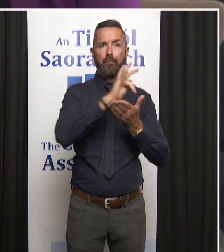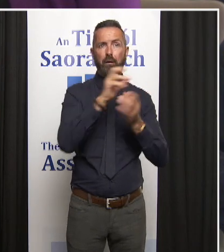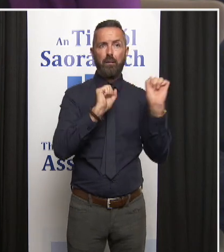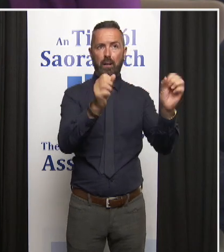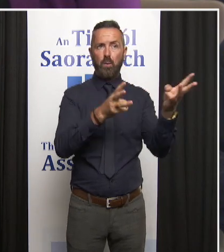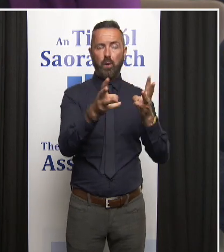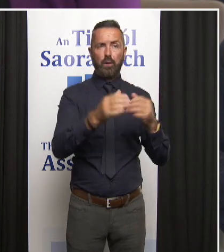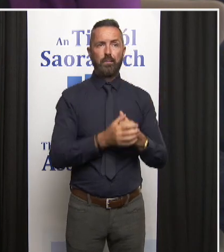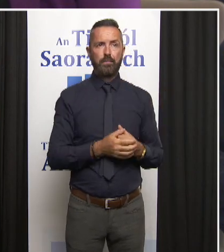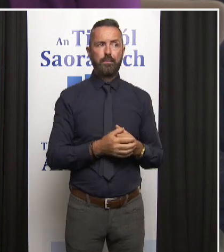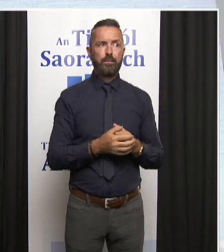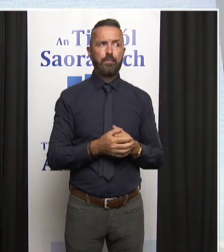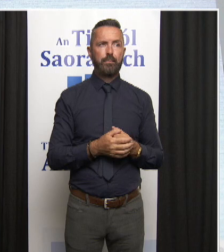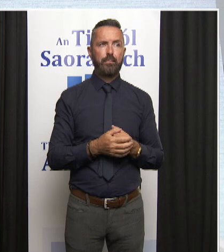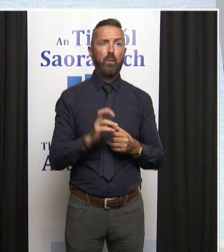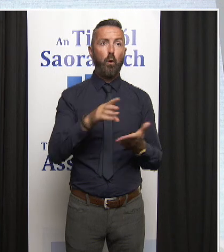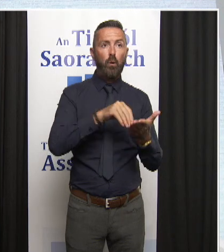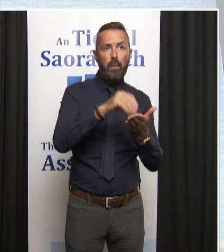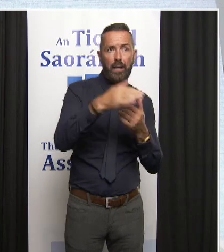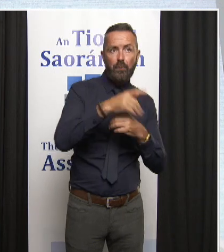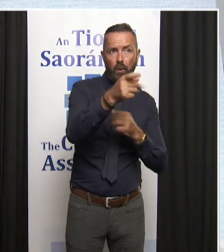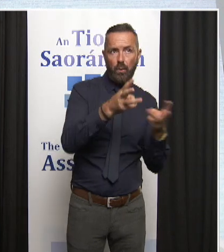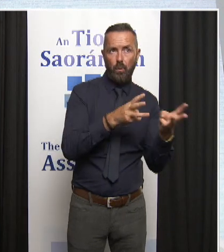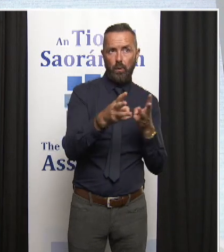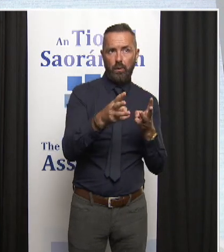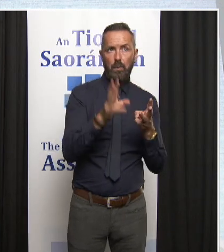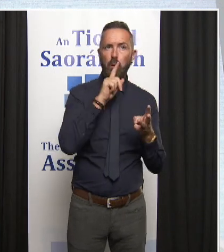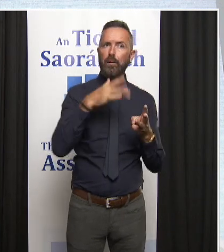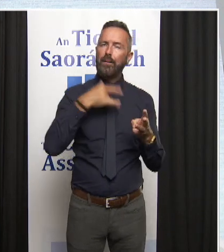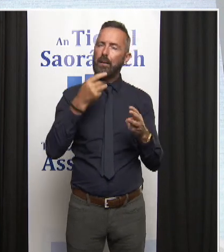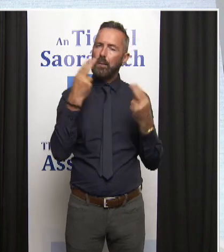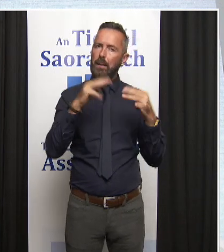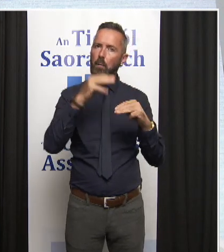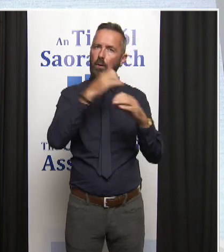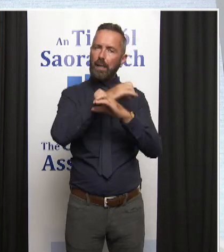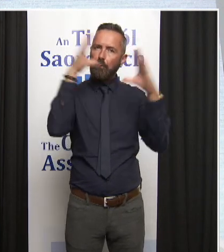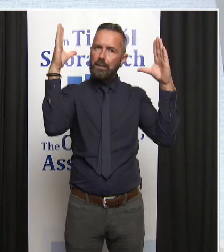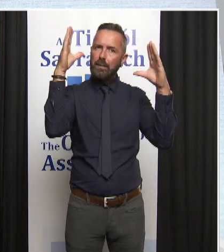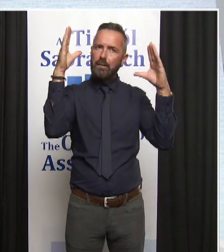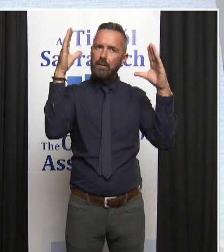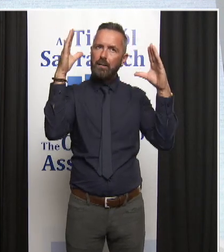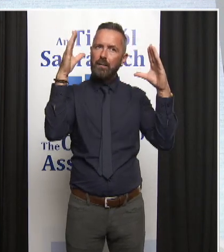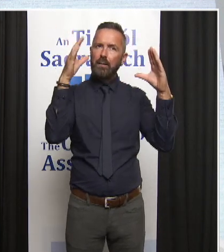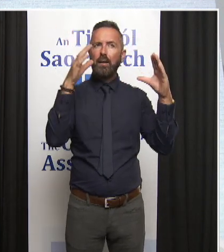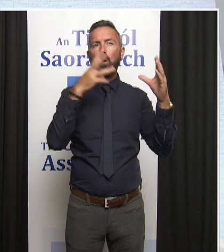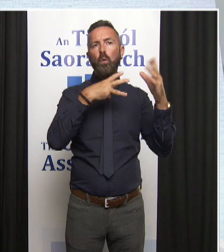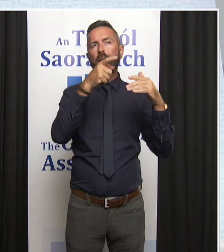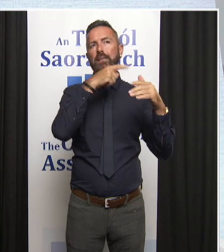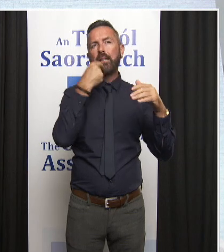that we felt that there was a need for clarity really on what we actually mean by full